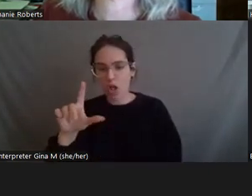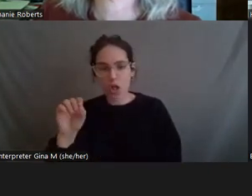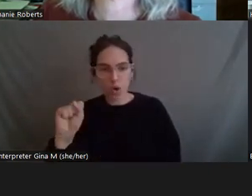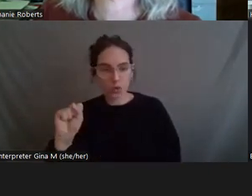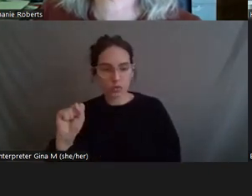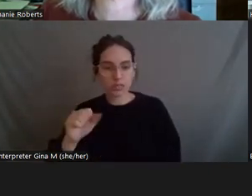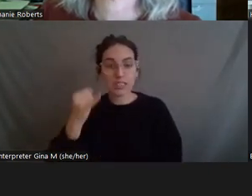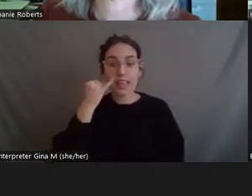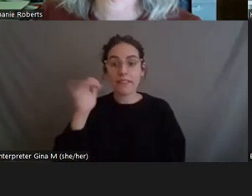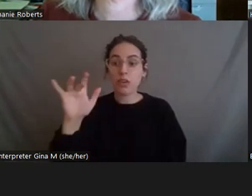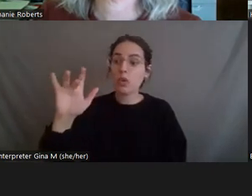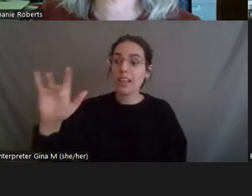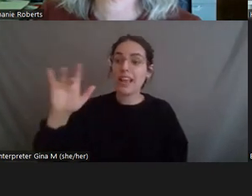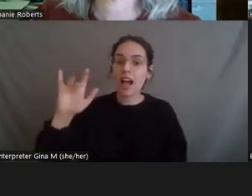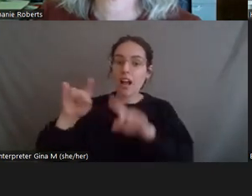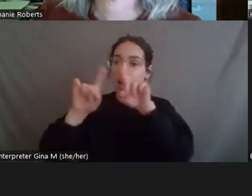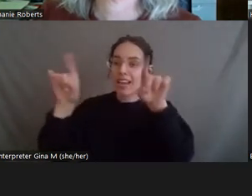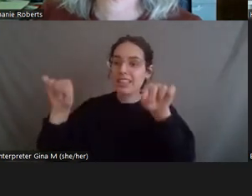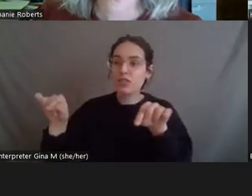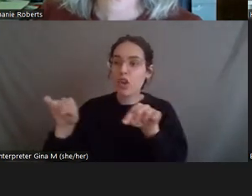three button thing there. And I think